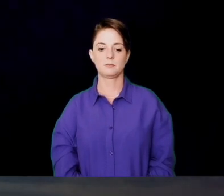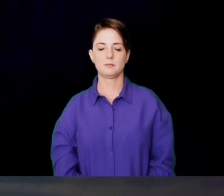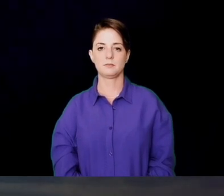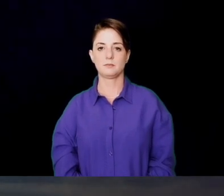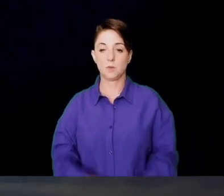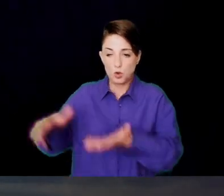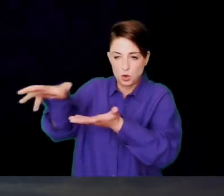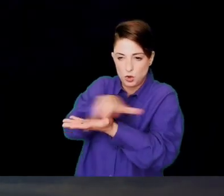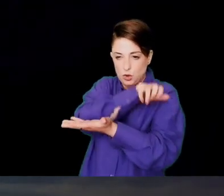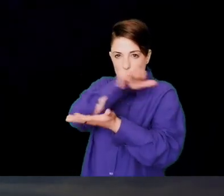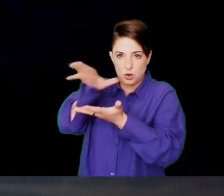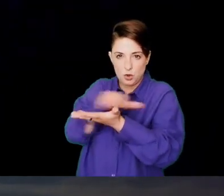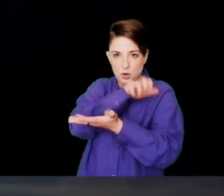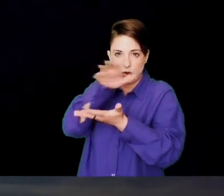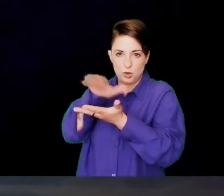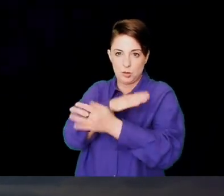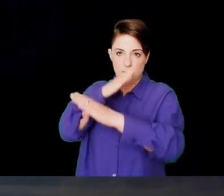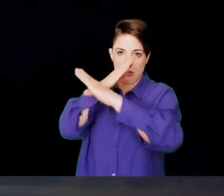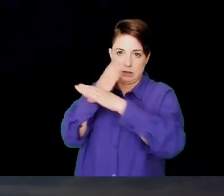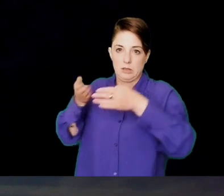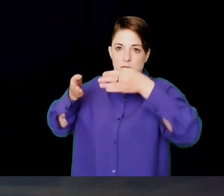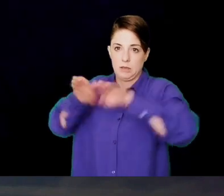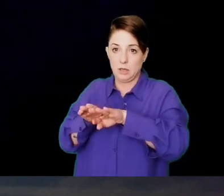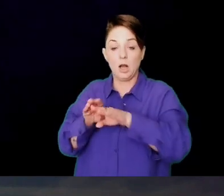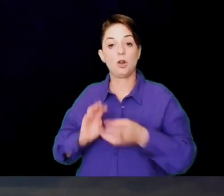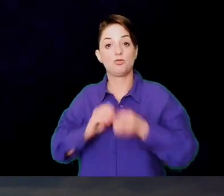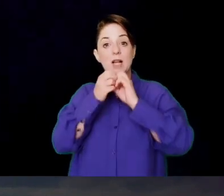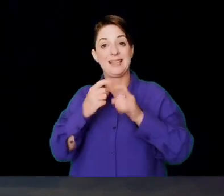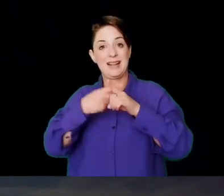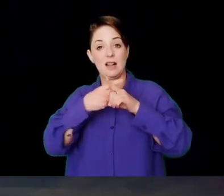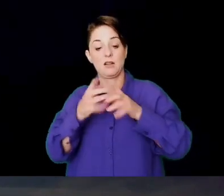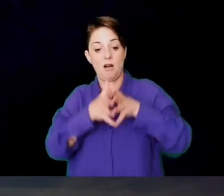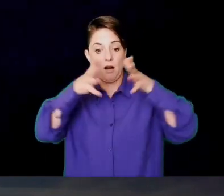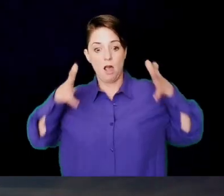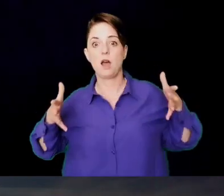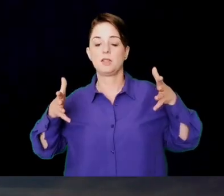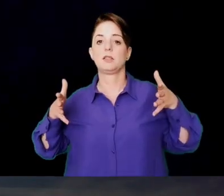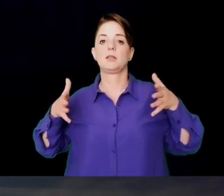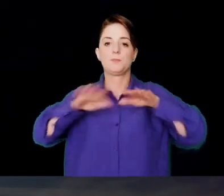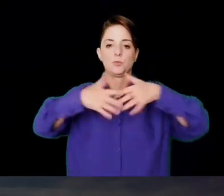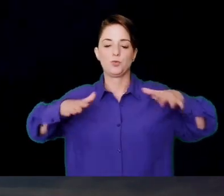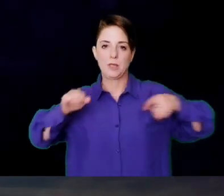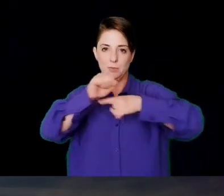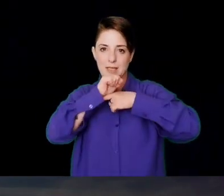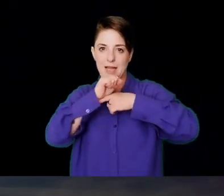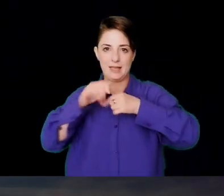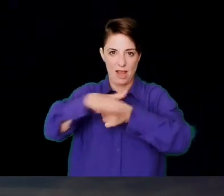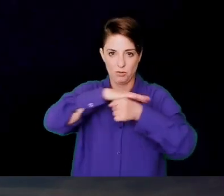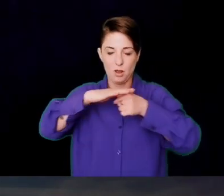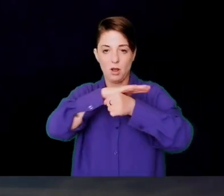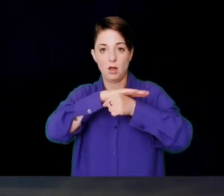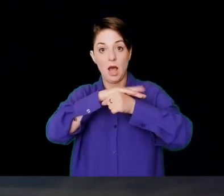The closure to trawling and dredging created England's largest marine protected area, and under the water it wasn't long